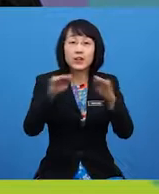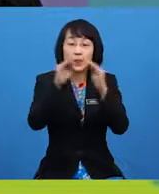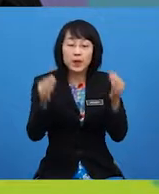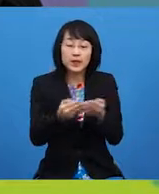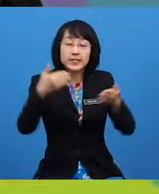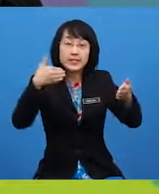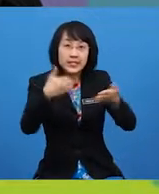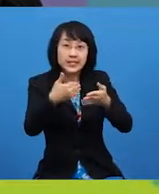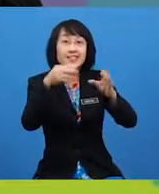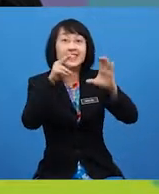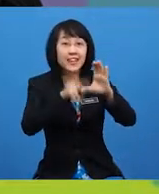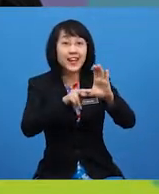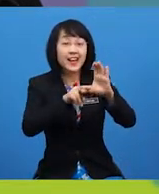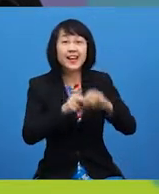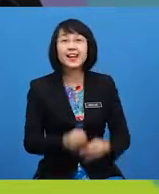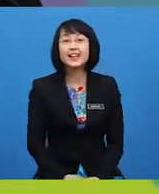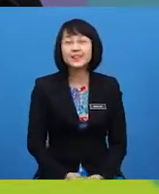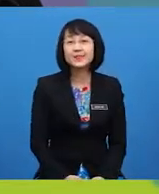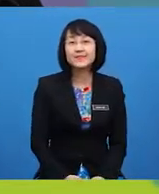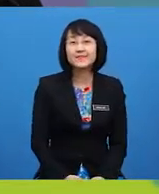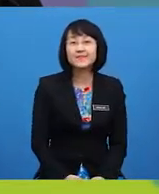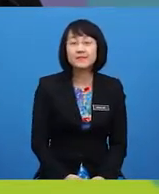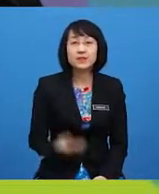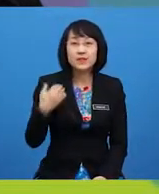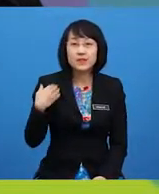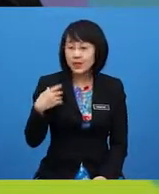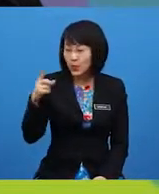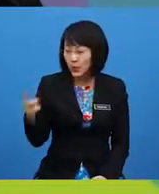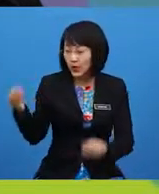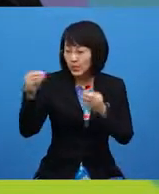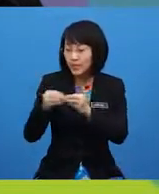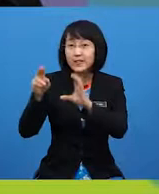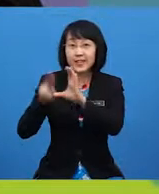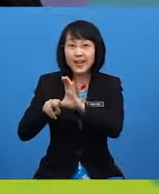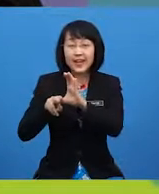chair. Aha! We've got another chair here.